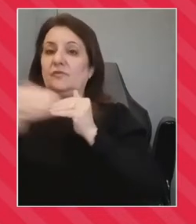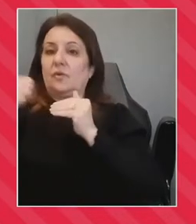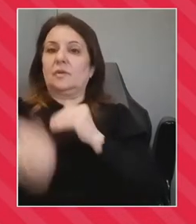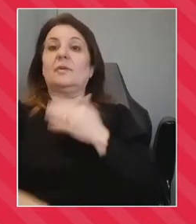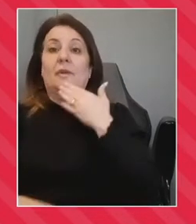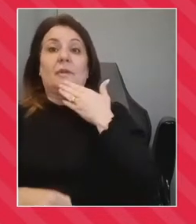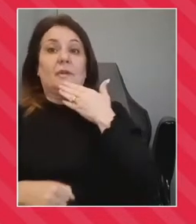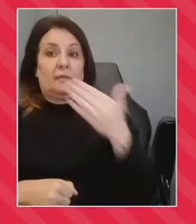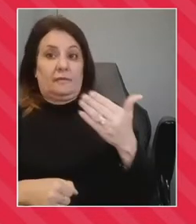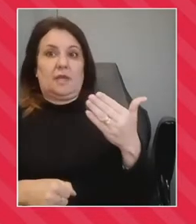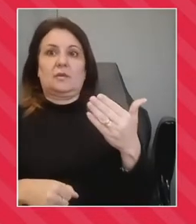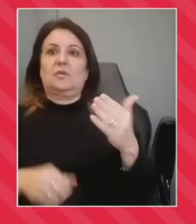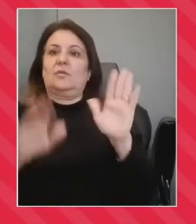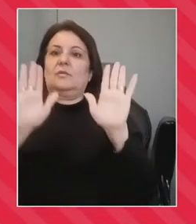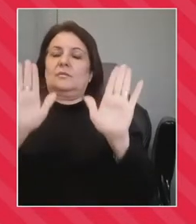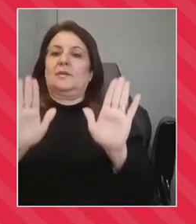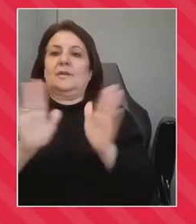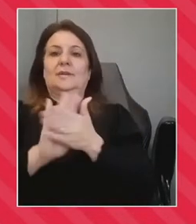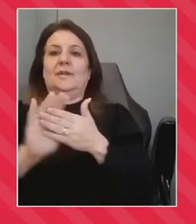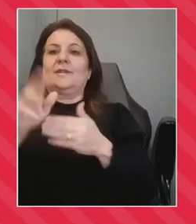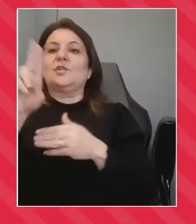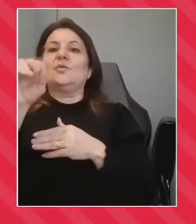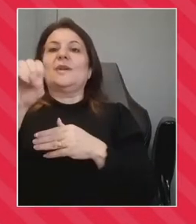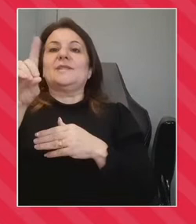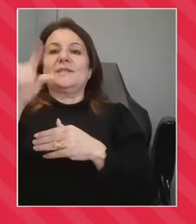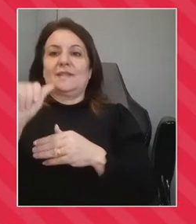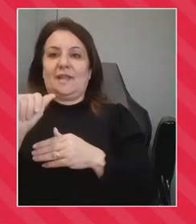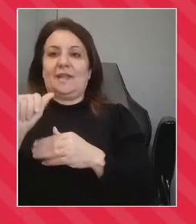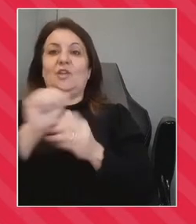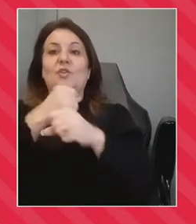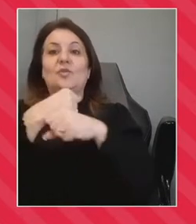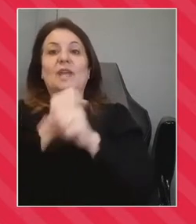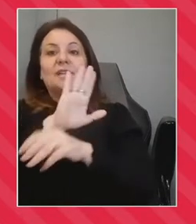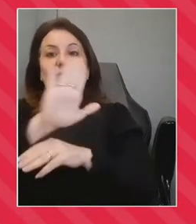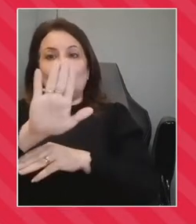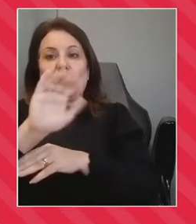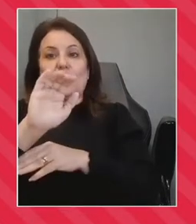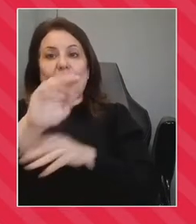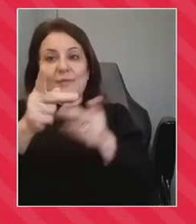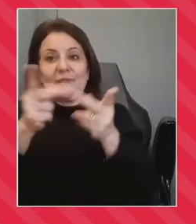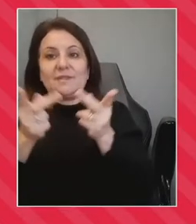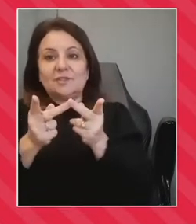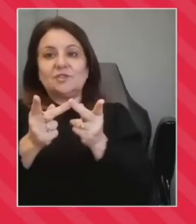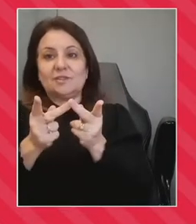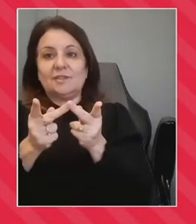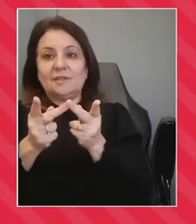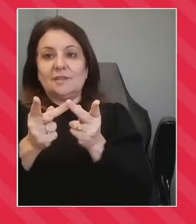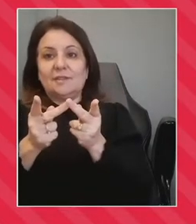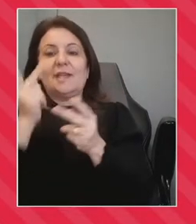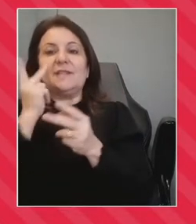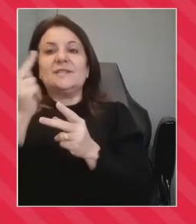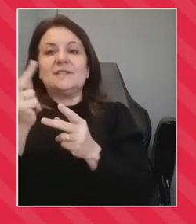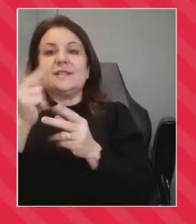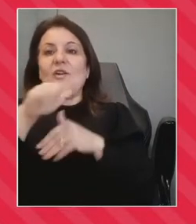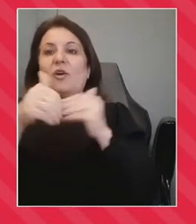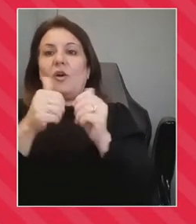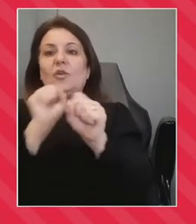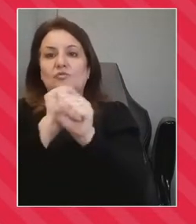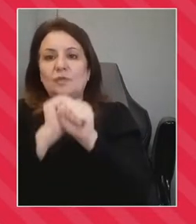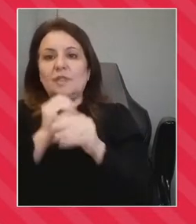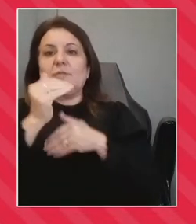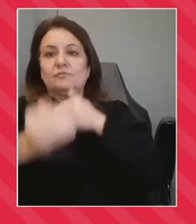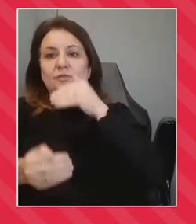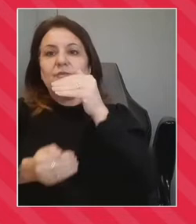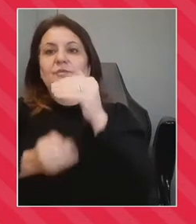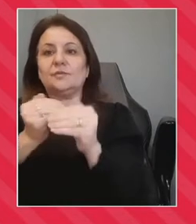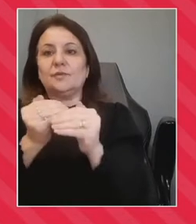course, so delighted when USDA created your position, and to see the strides that USDA is making with nutrition